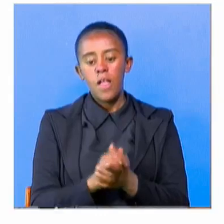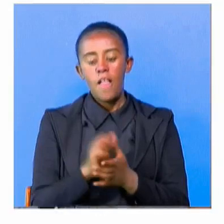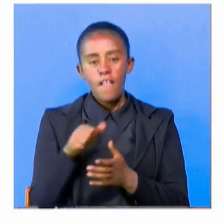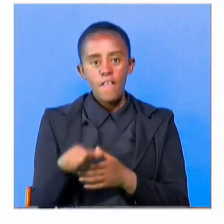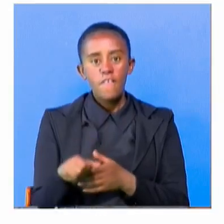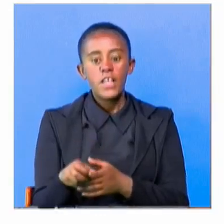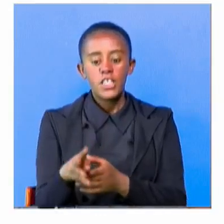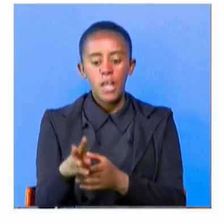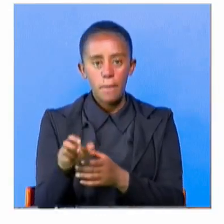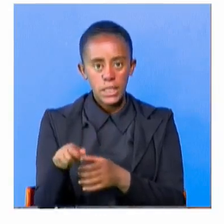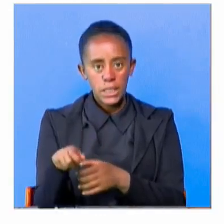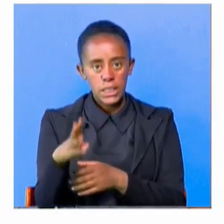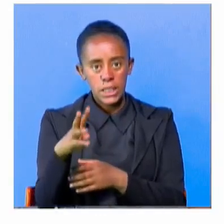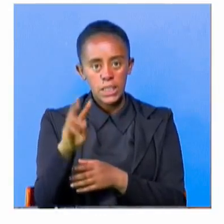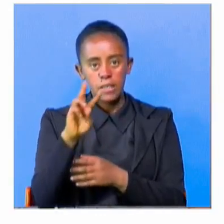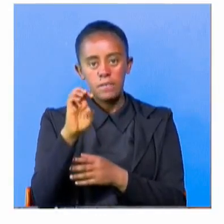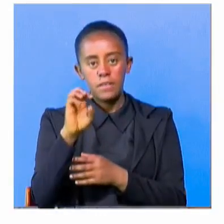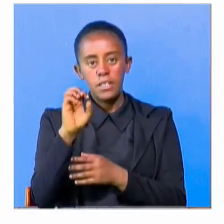vegetables